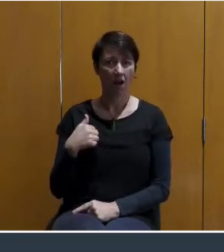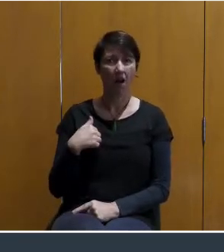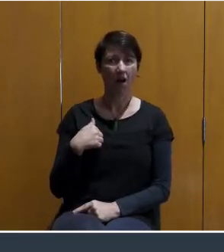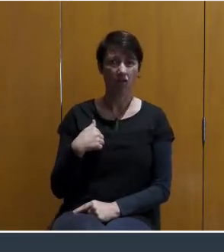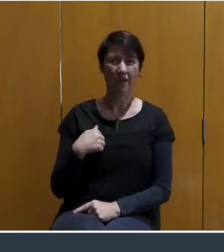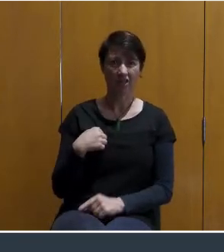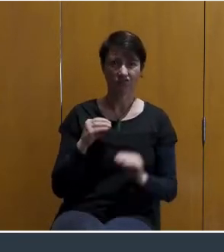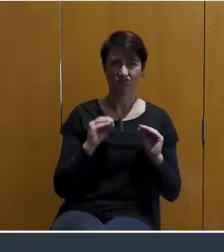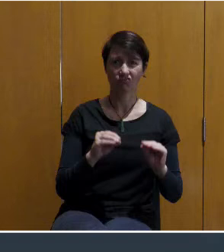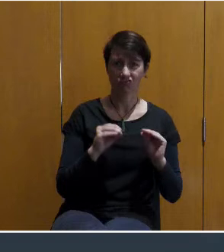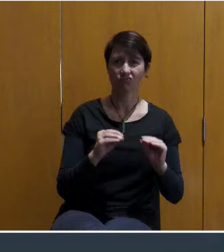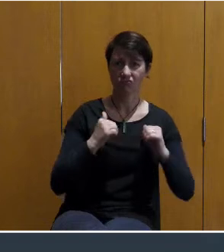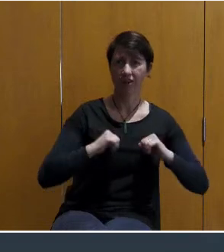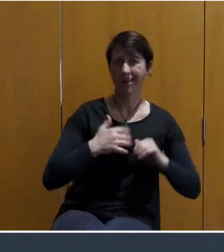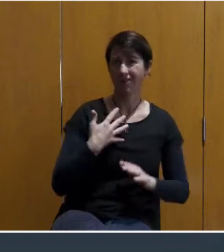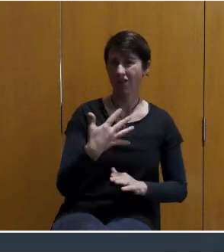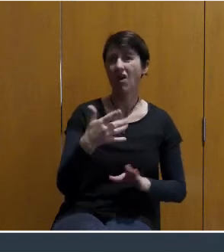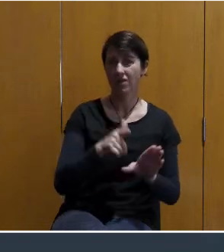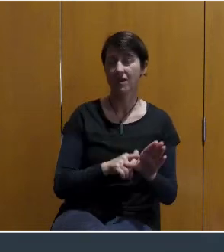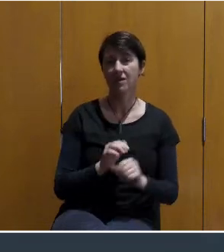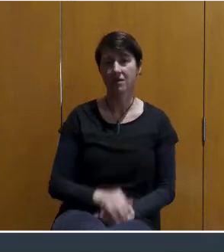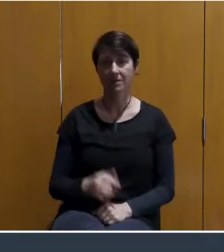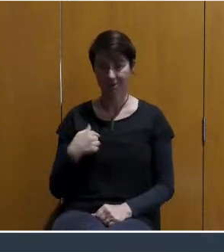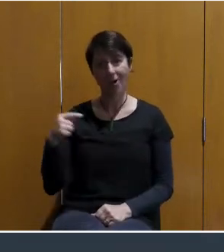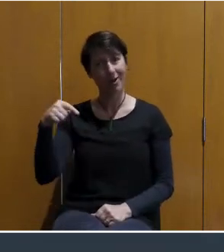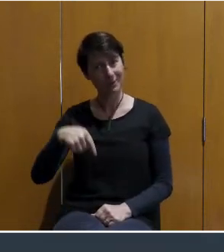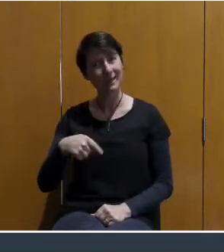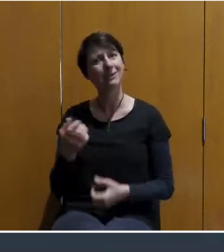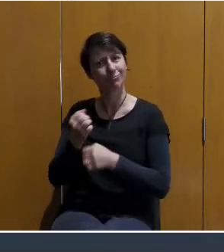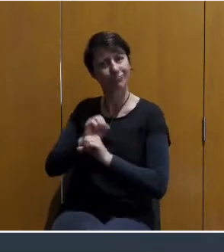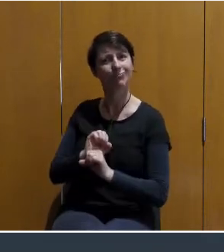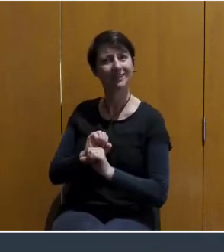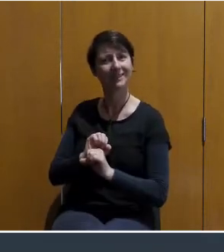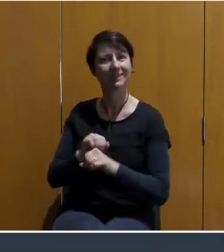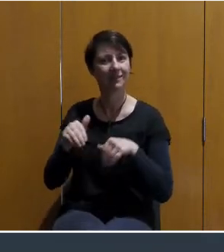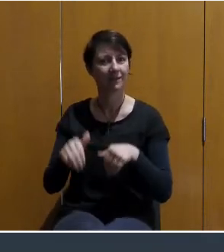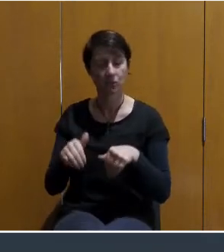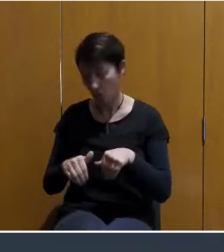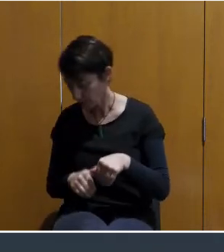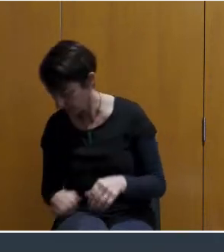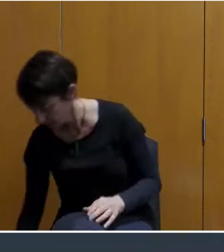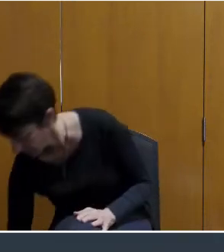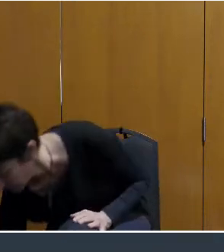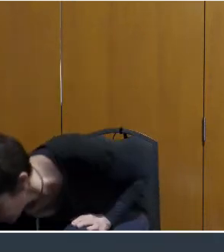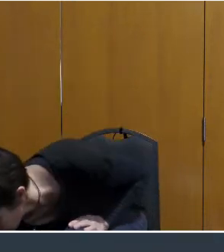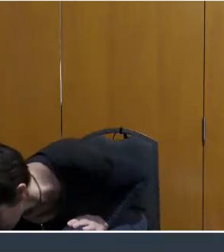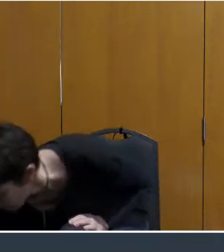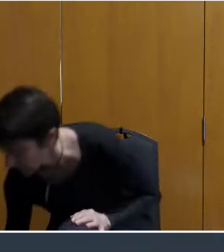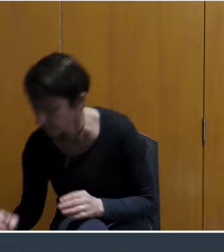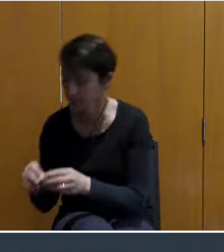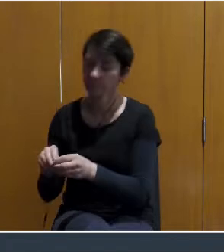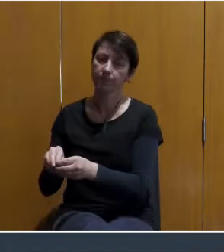years. So I'm here for the dogs, but obviously I respect with the birds and the wildlife. So just going through